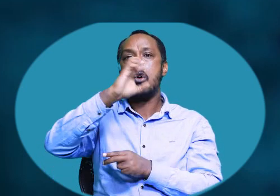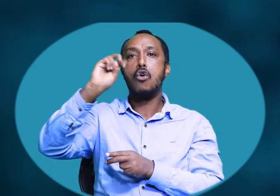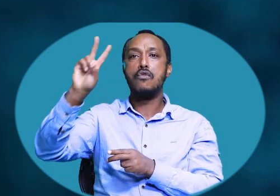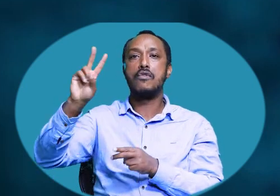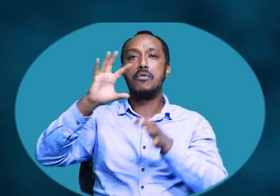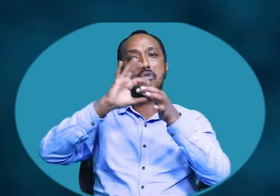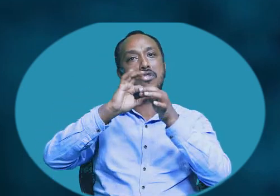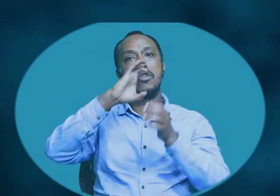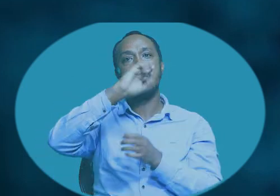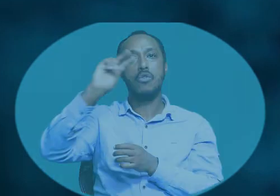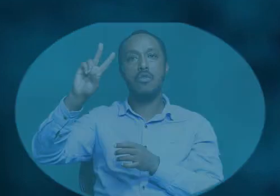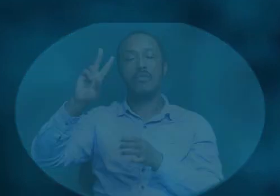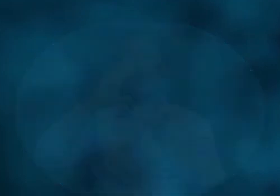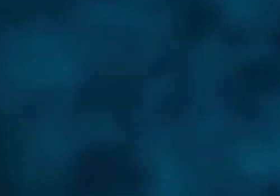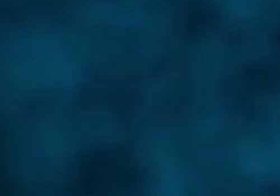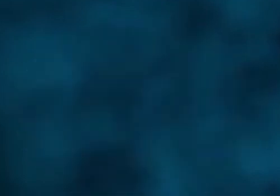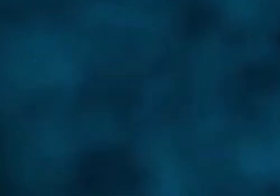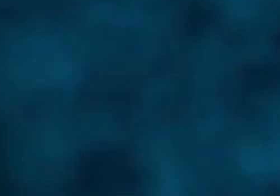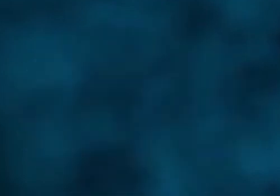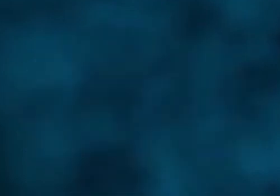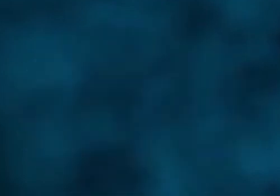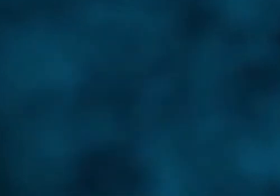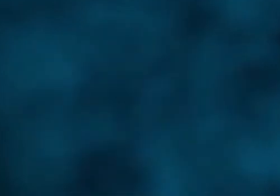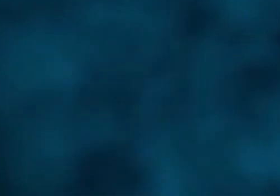Students, what is covalent bonding?